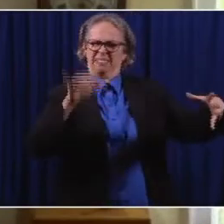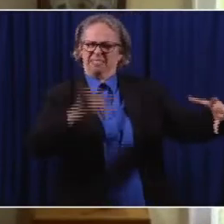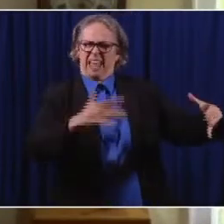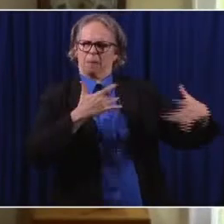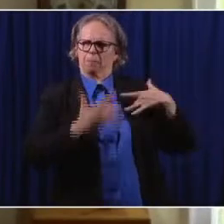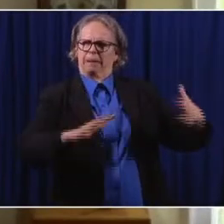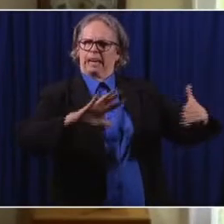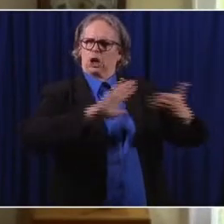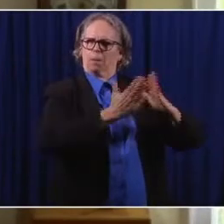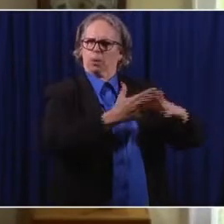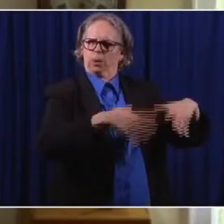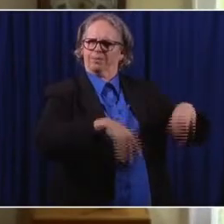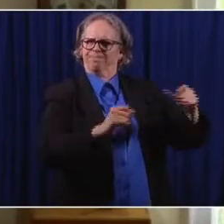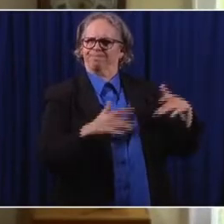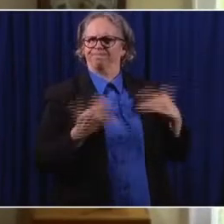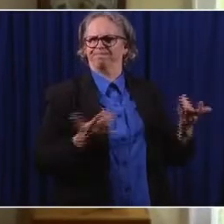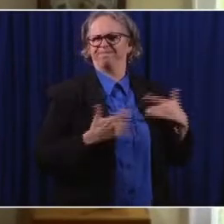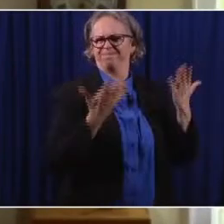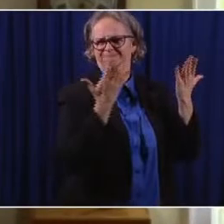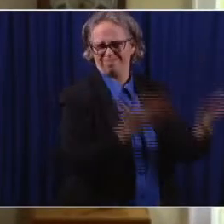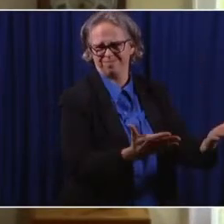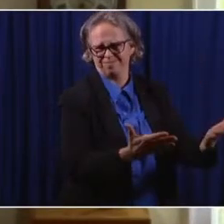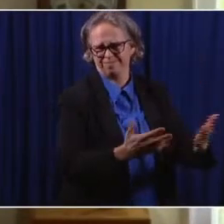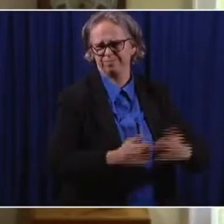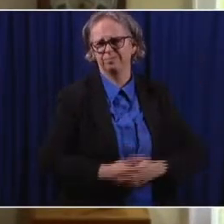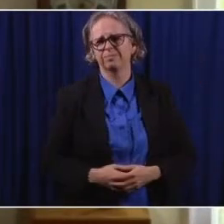dashboards that we want to share with you.